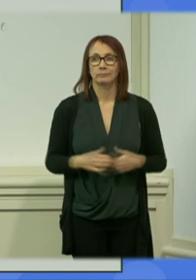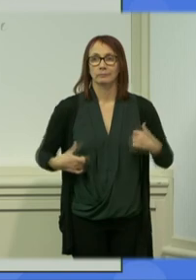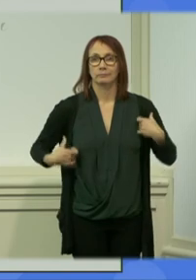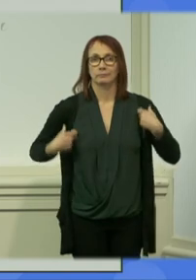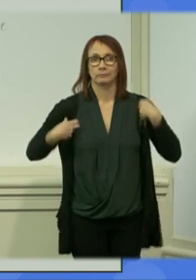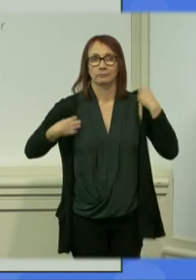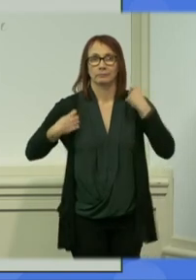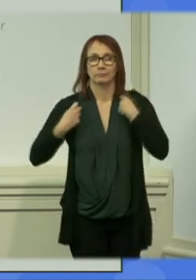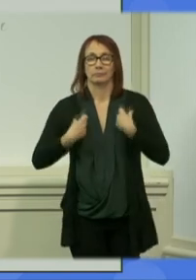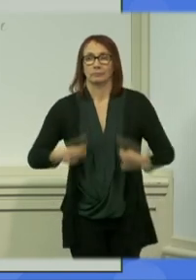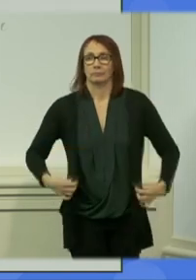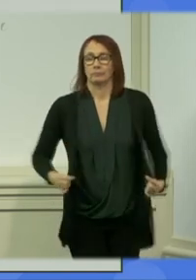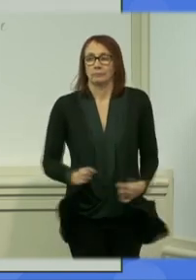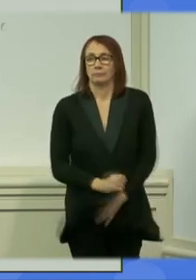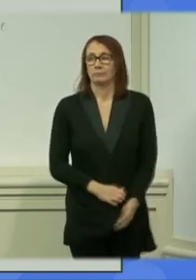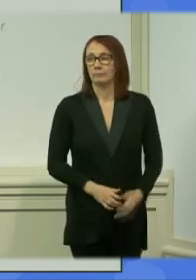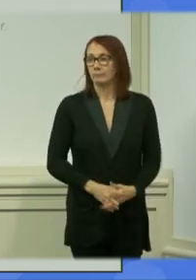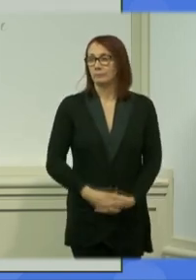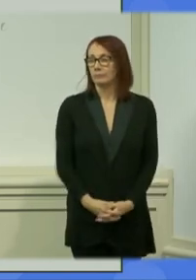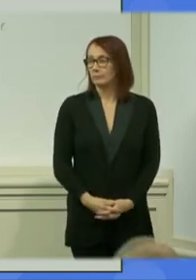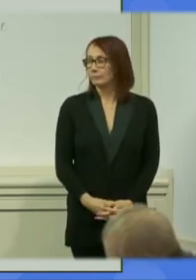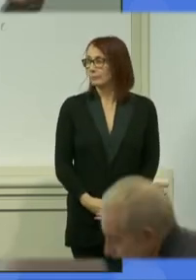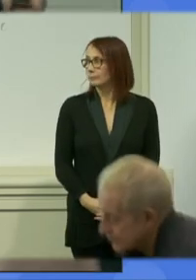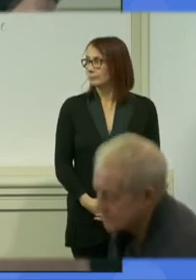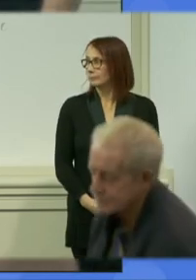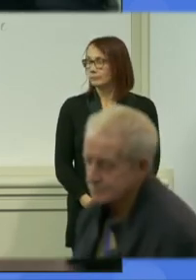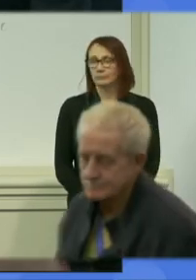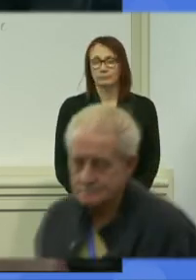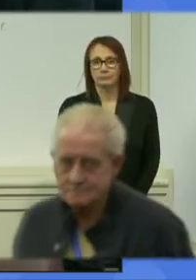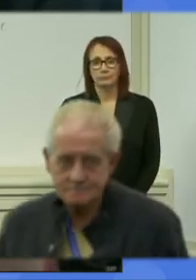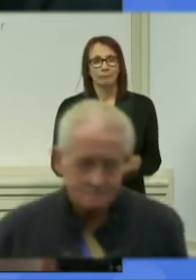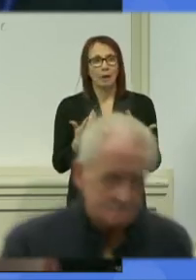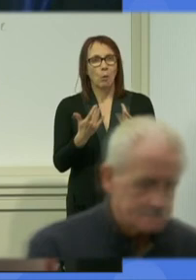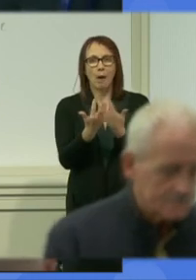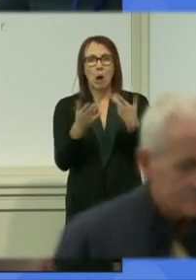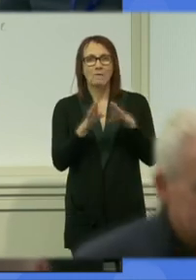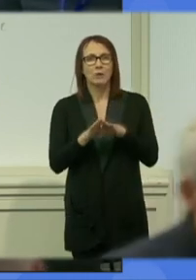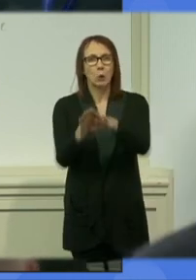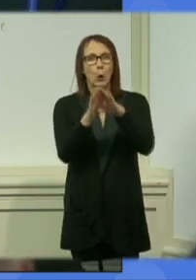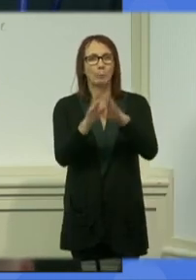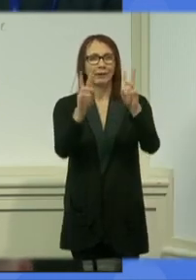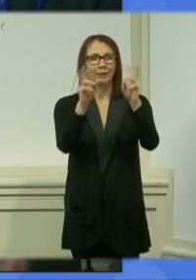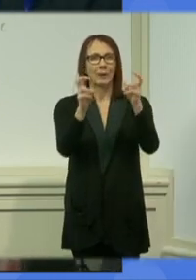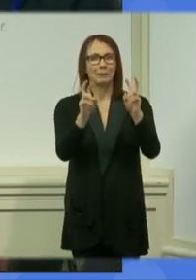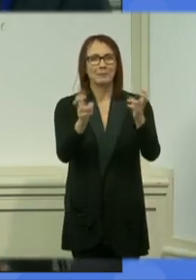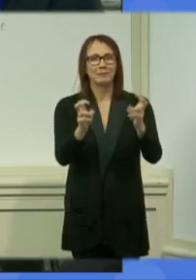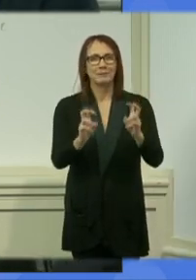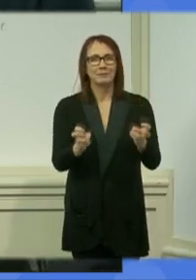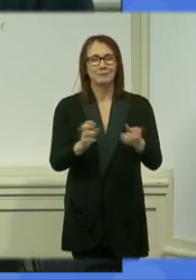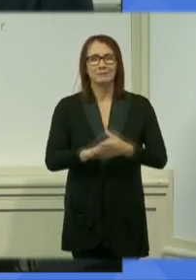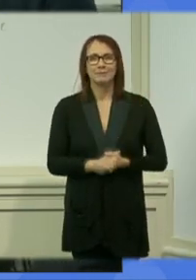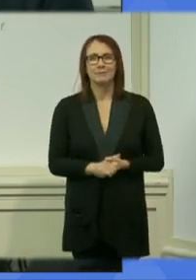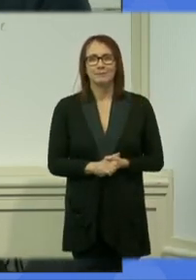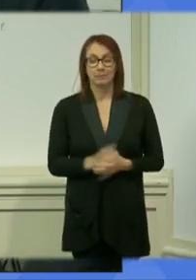Great, thanks, Laurie. So just very quickly, I think, again, kind of common themes coming out from the different presentations. So if you